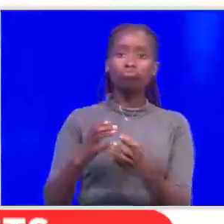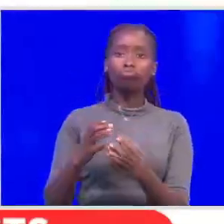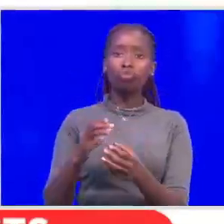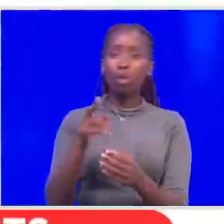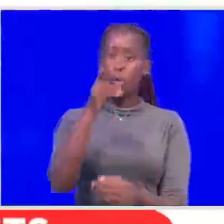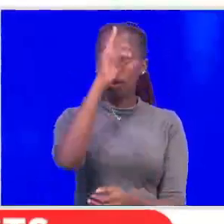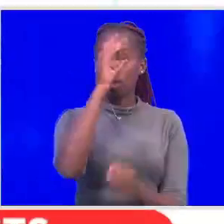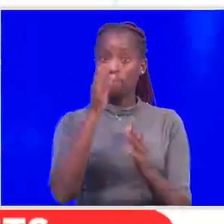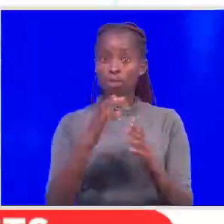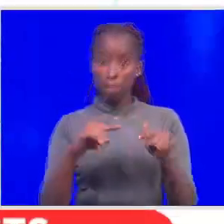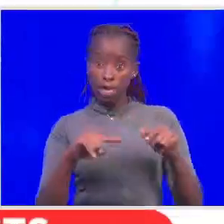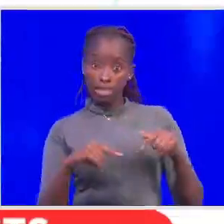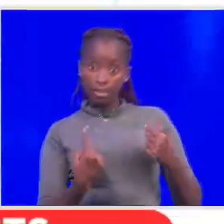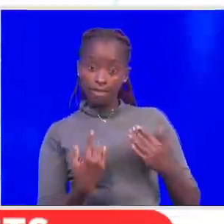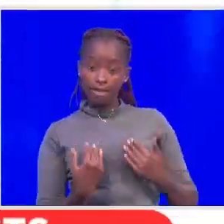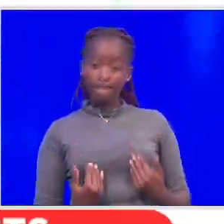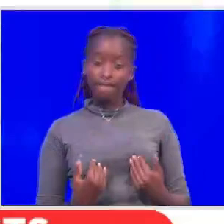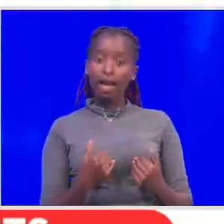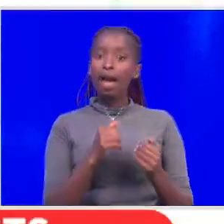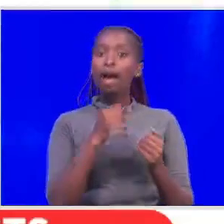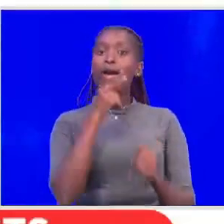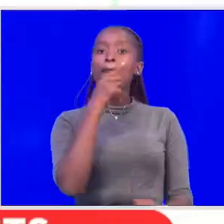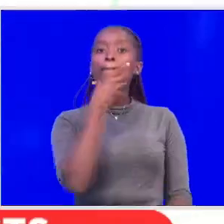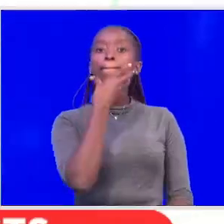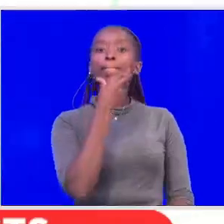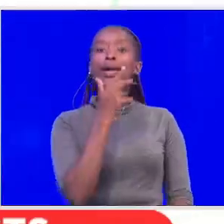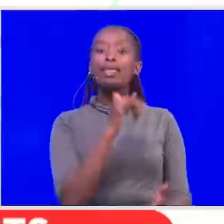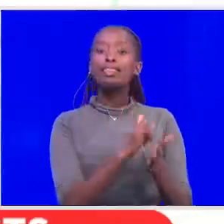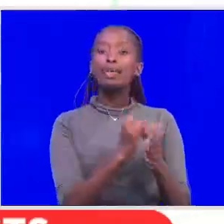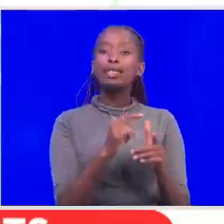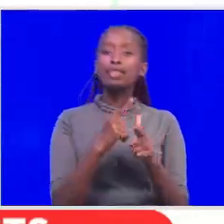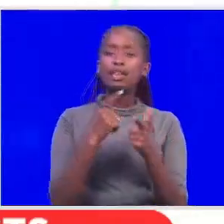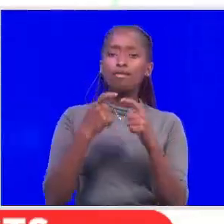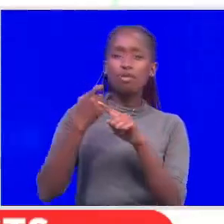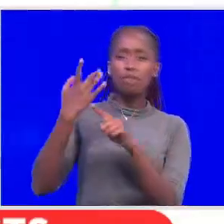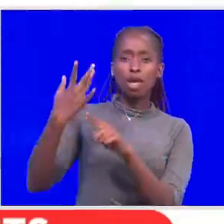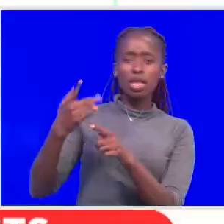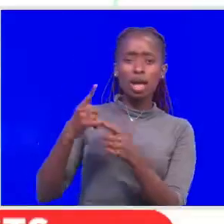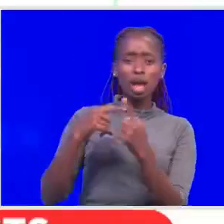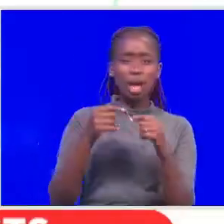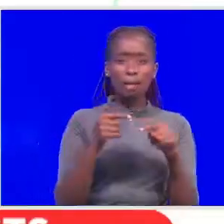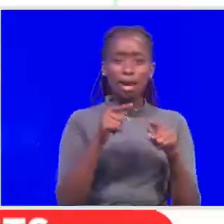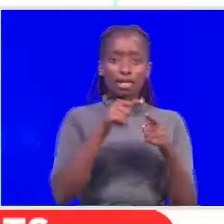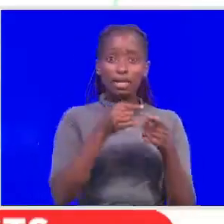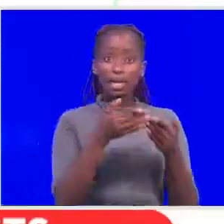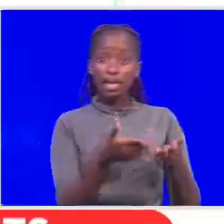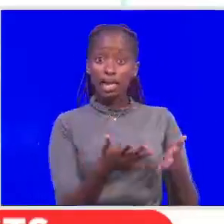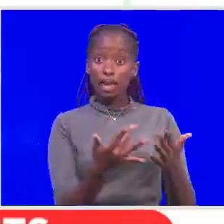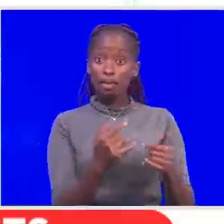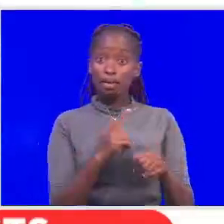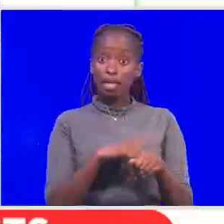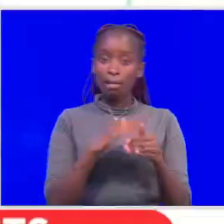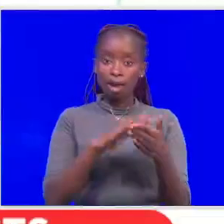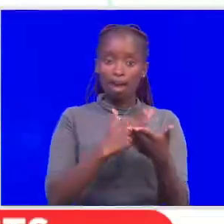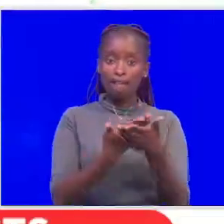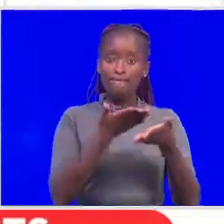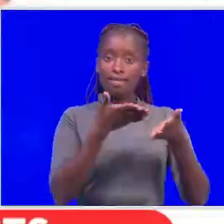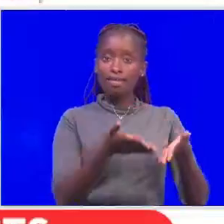jamaa. Tukatoka huko. Tukakuja mpaka hapa. Venye tulikuja tukafika hapa,